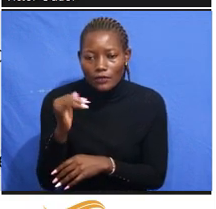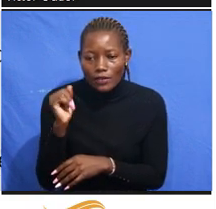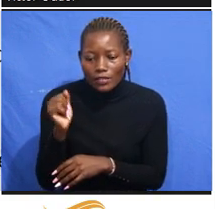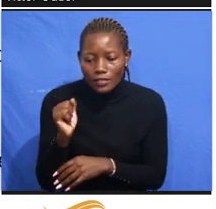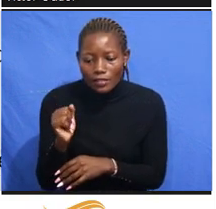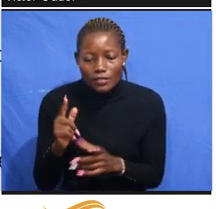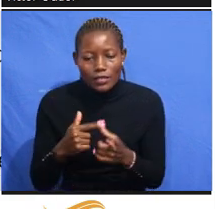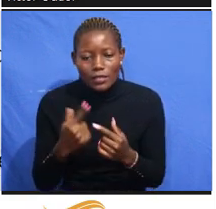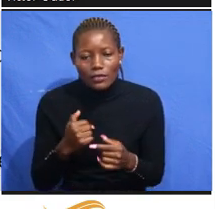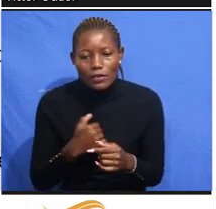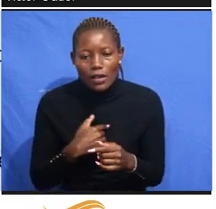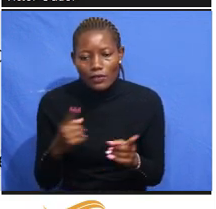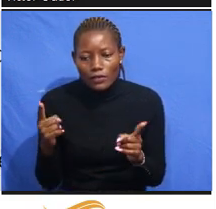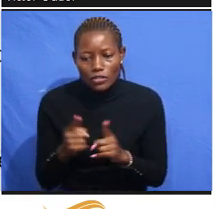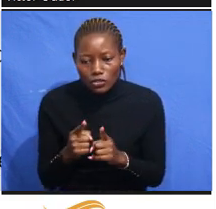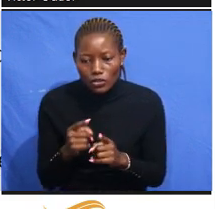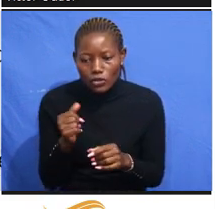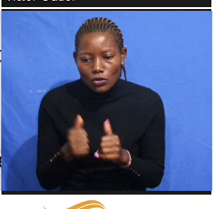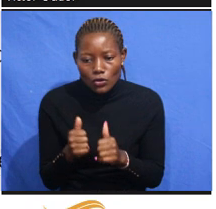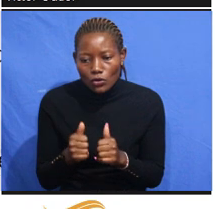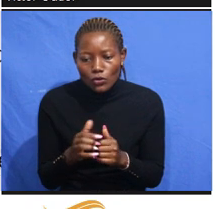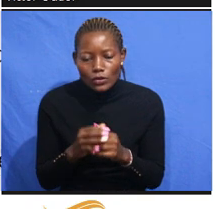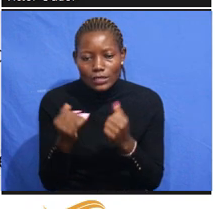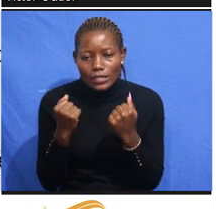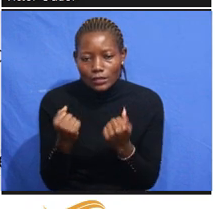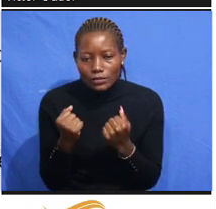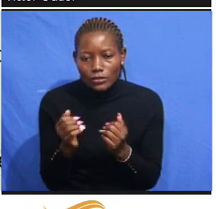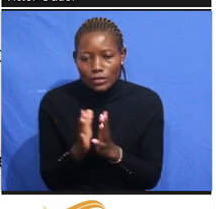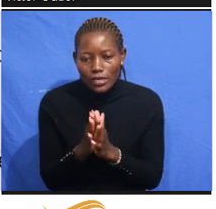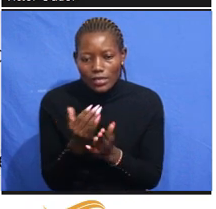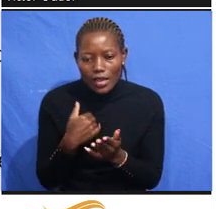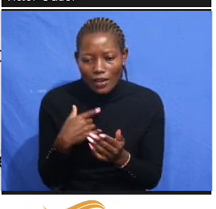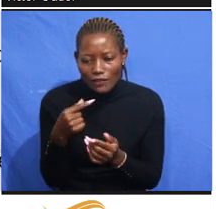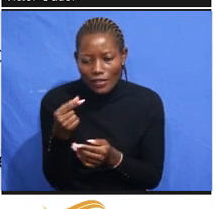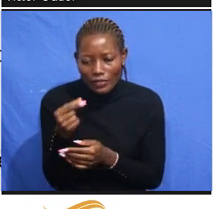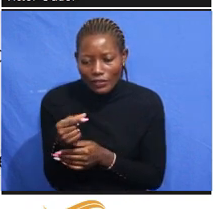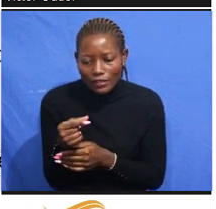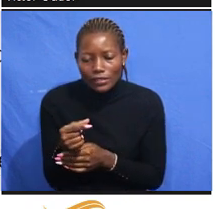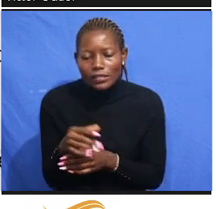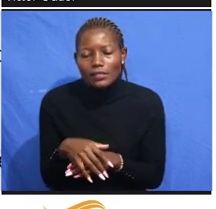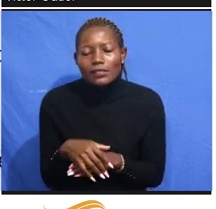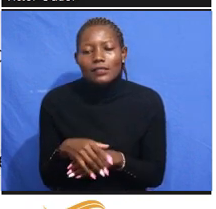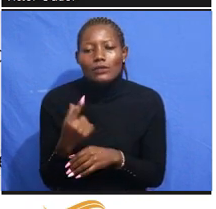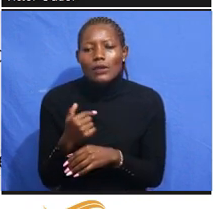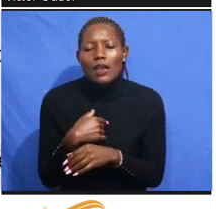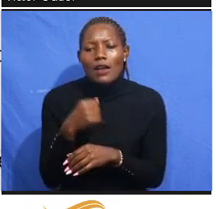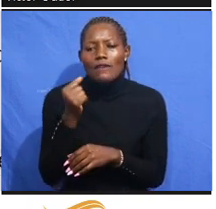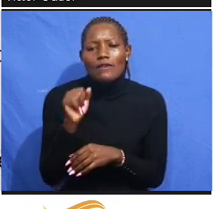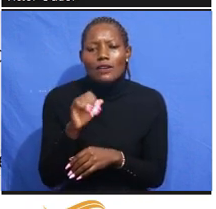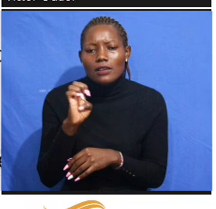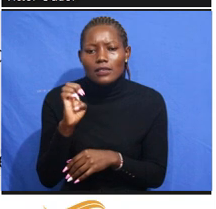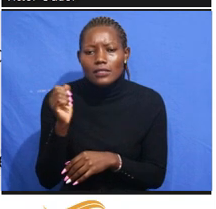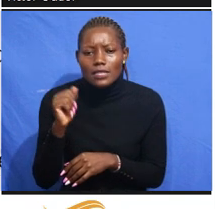bones, which are cube-shaped, strong, and consisting of a thin layer of compact bones. You have the flat bones, you have the sesamoid bone. Now,